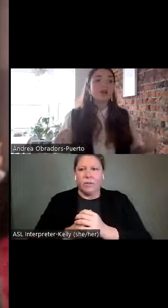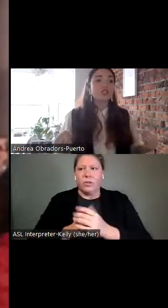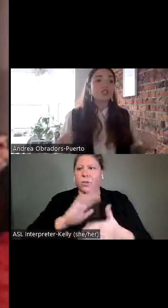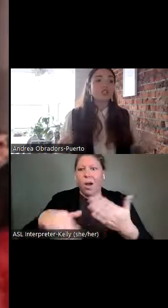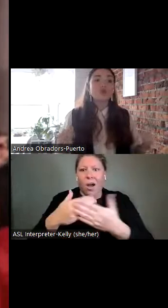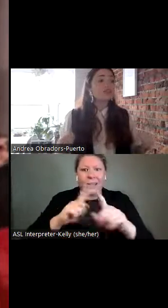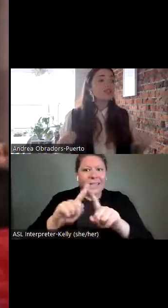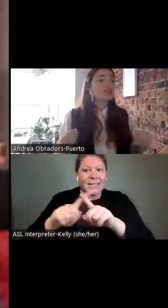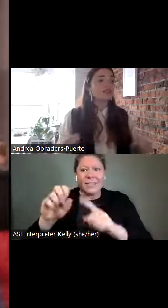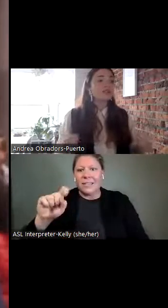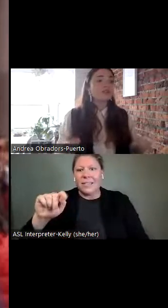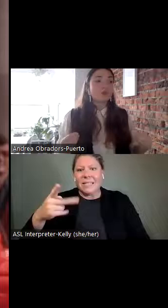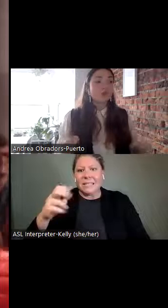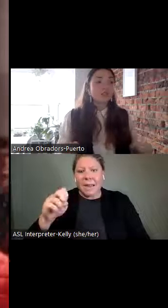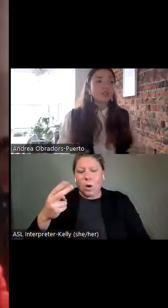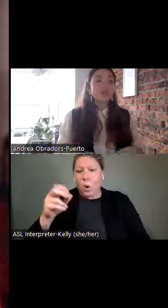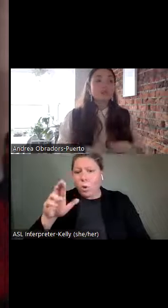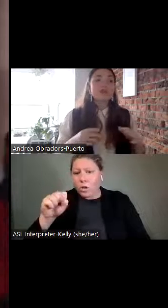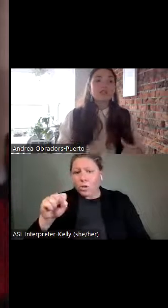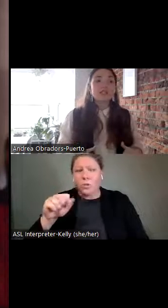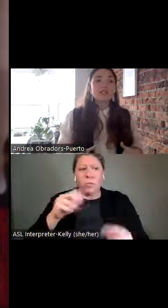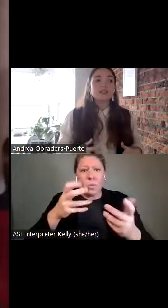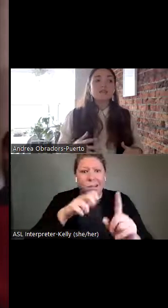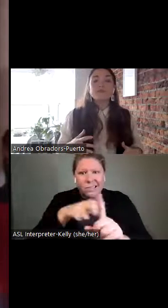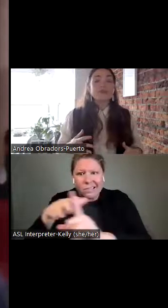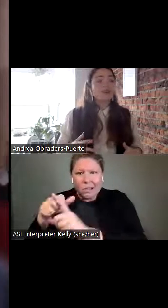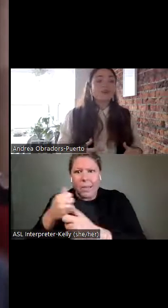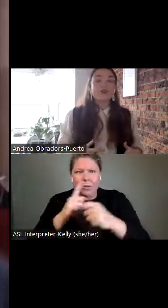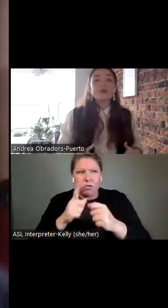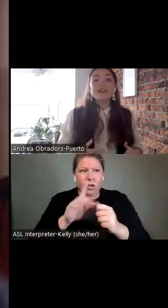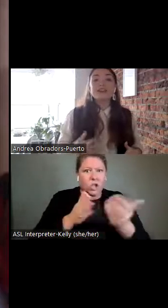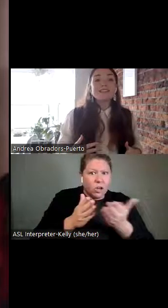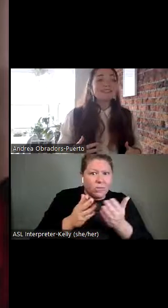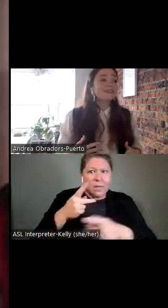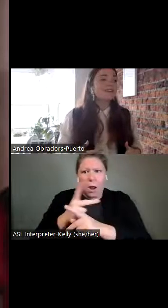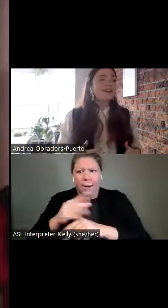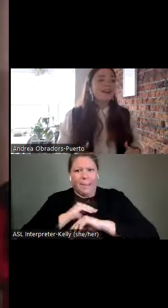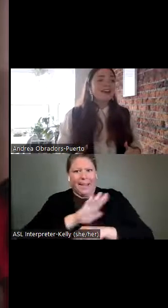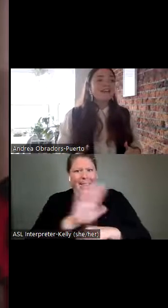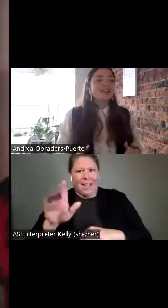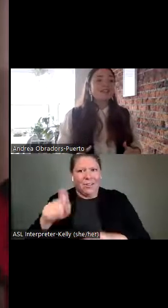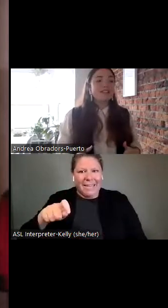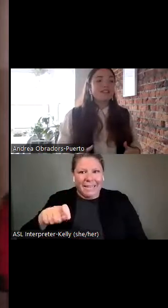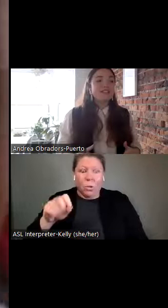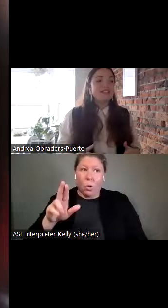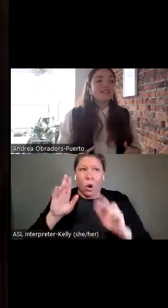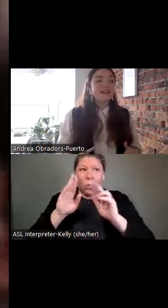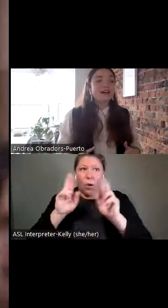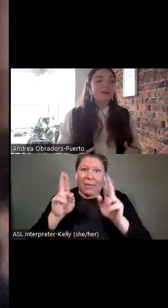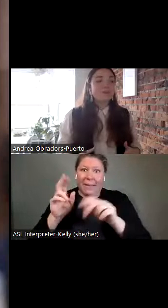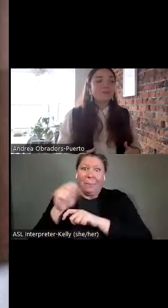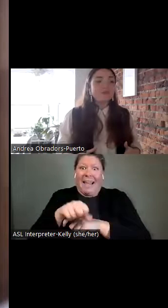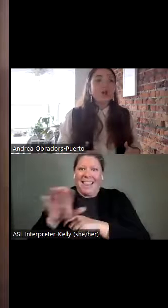design process to ensure that services and products meet the needs or hopefully exceed the